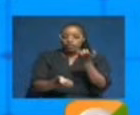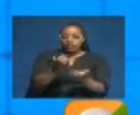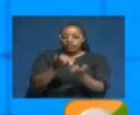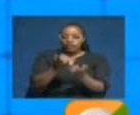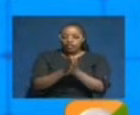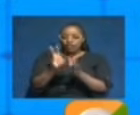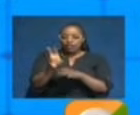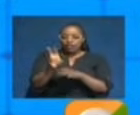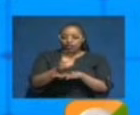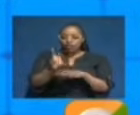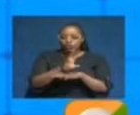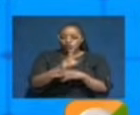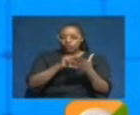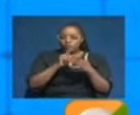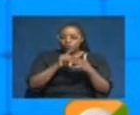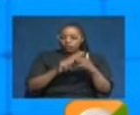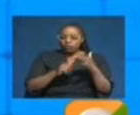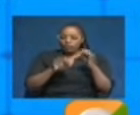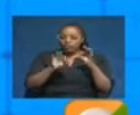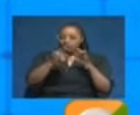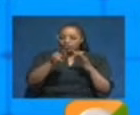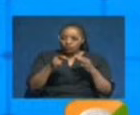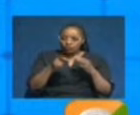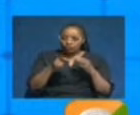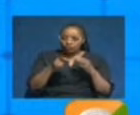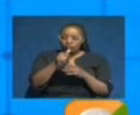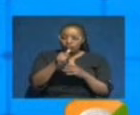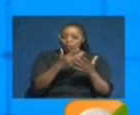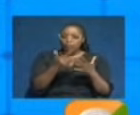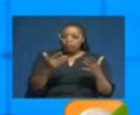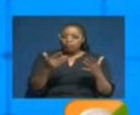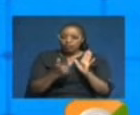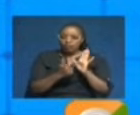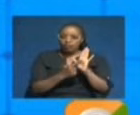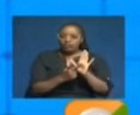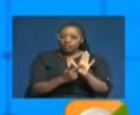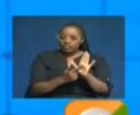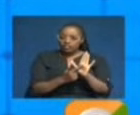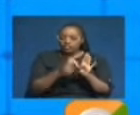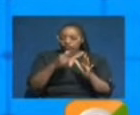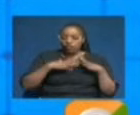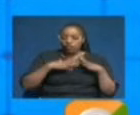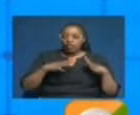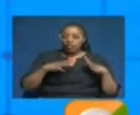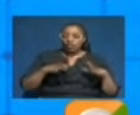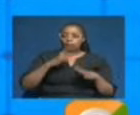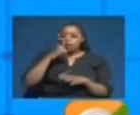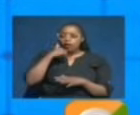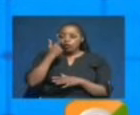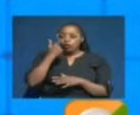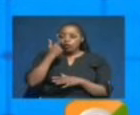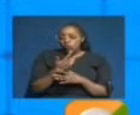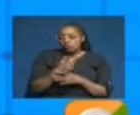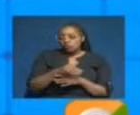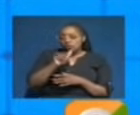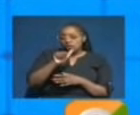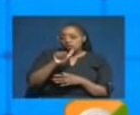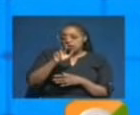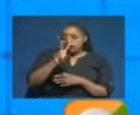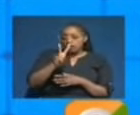monitoring? If you buy commodities, for example, for the people who are on